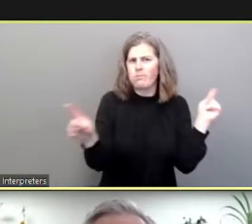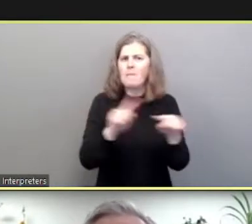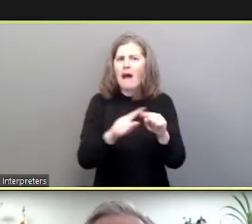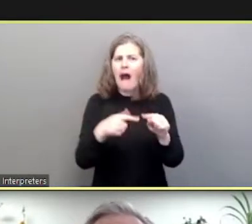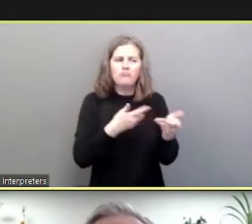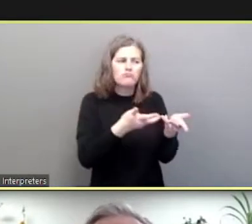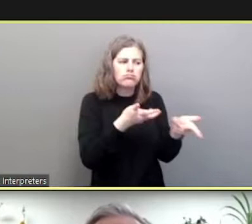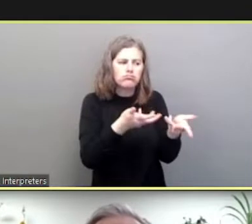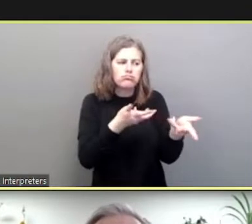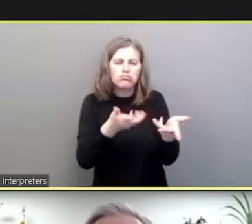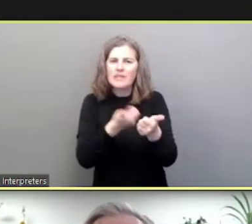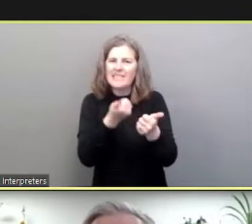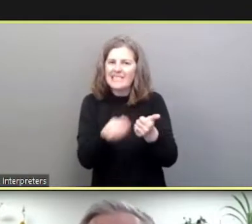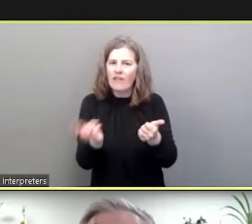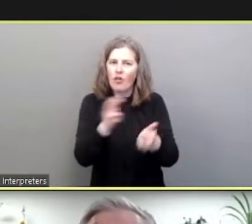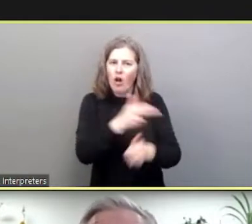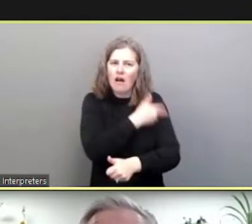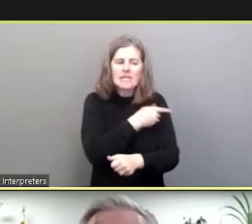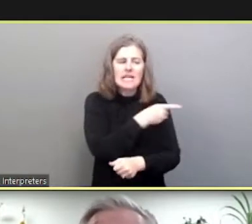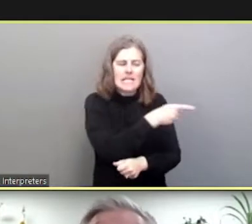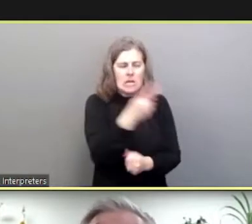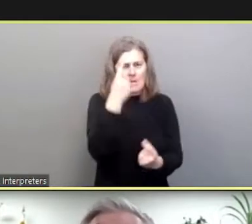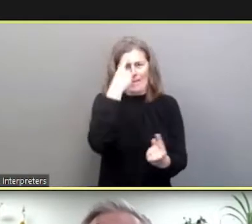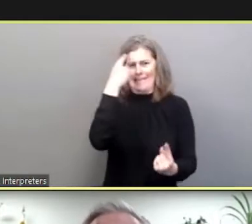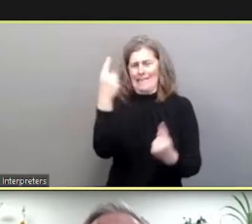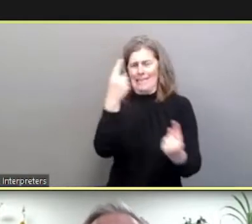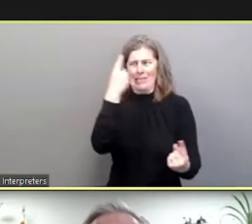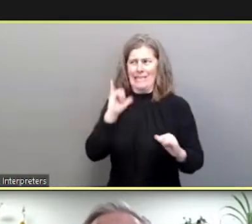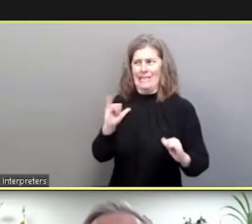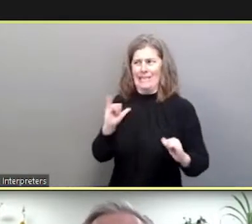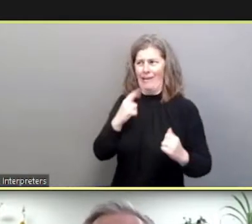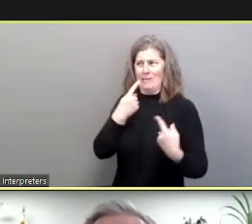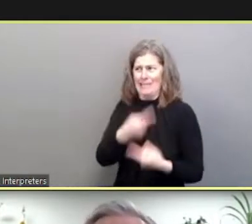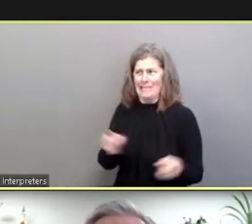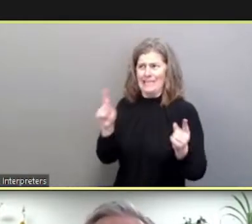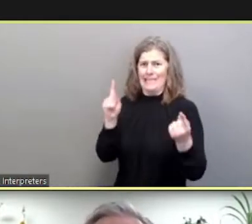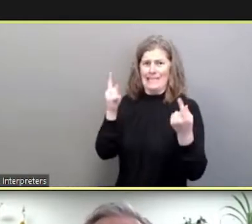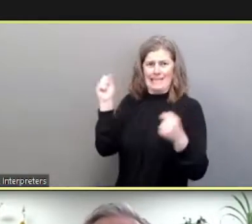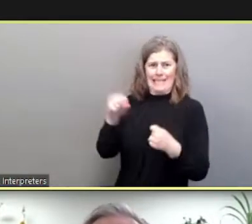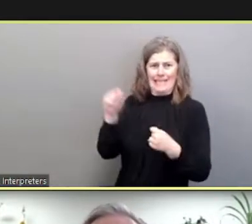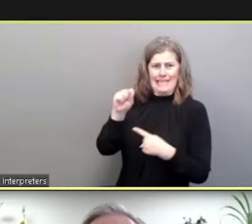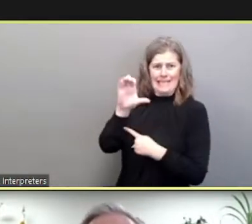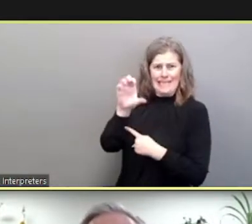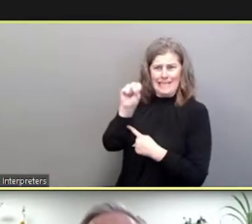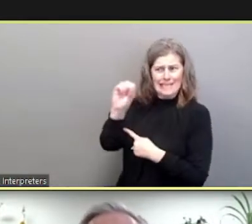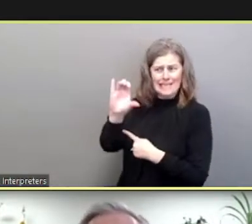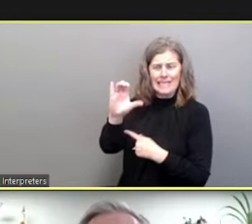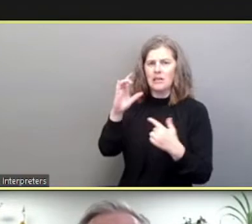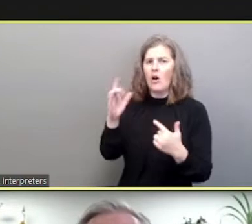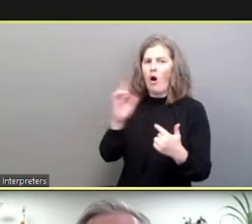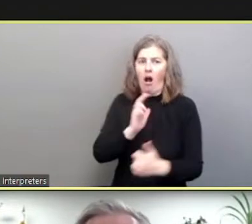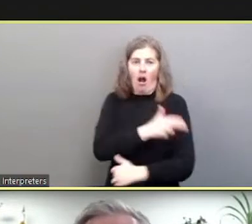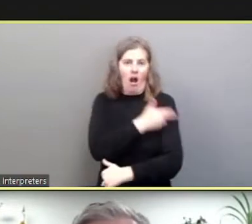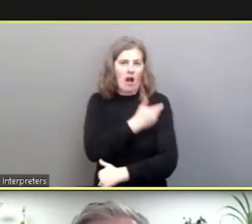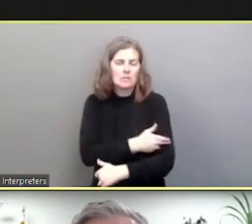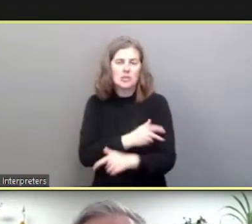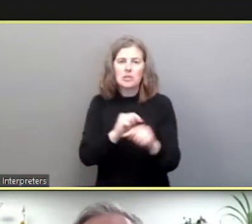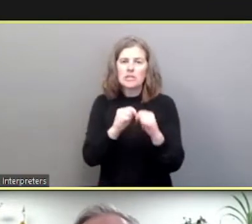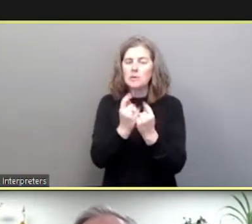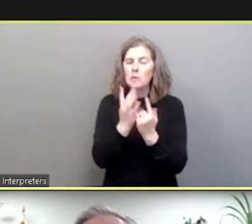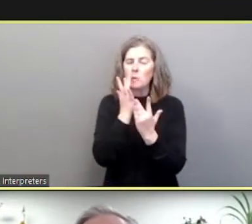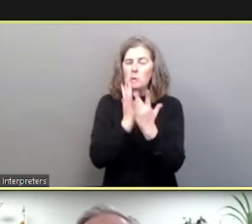in New Mexico who are considering that today. So our hospital teams are really stretched